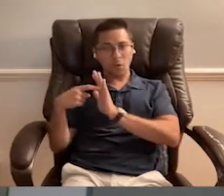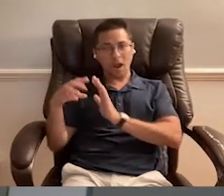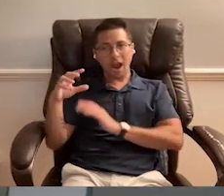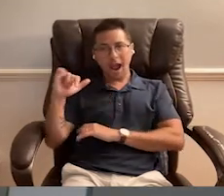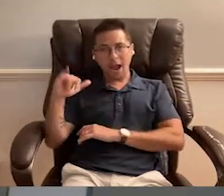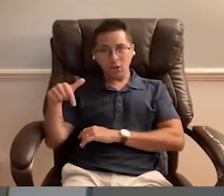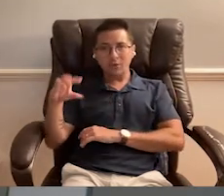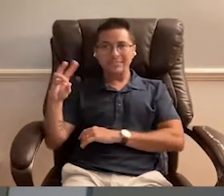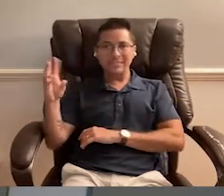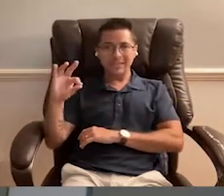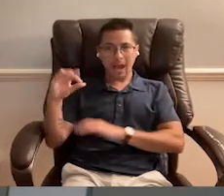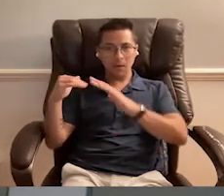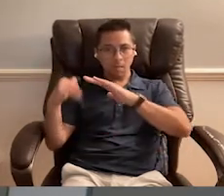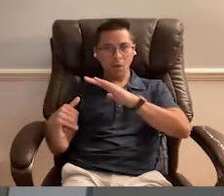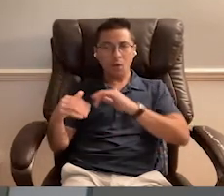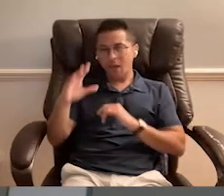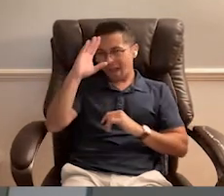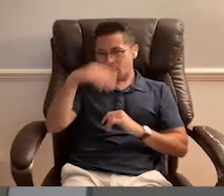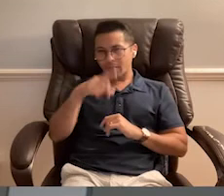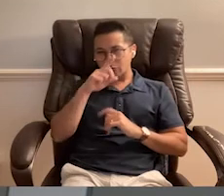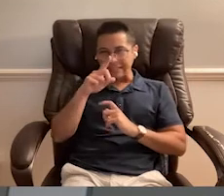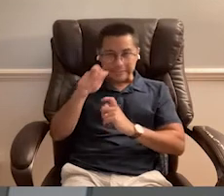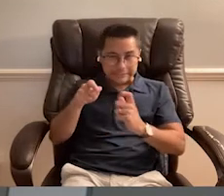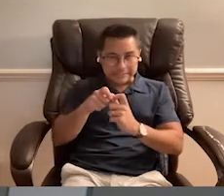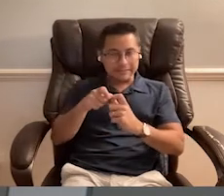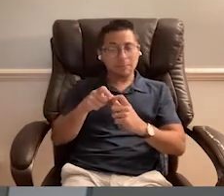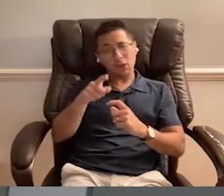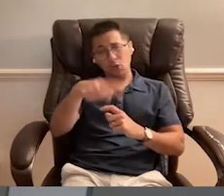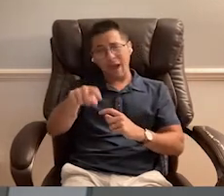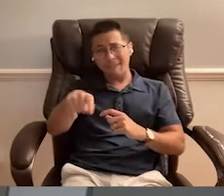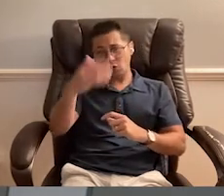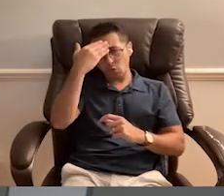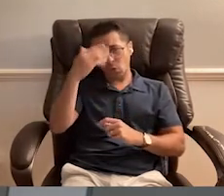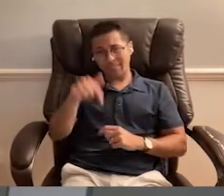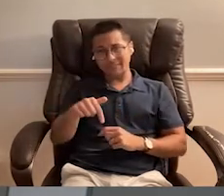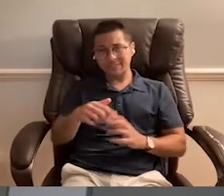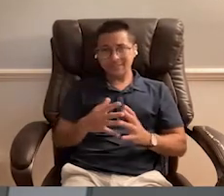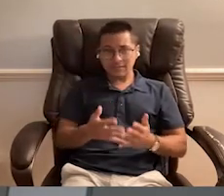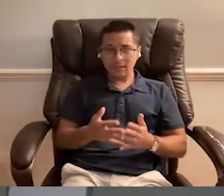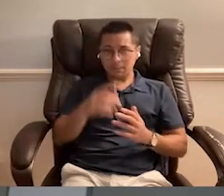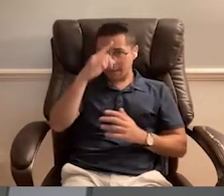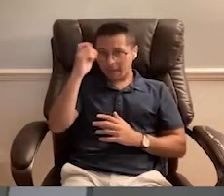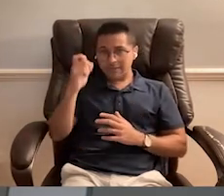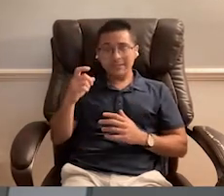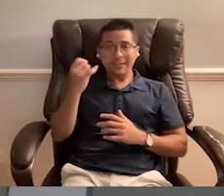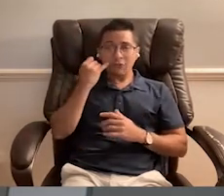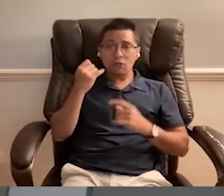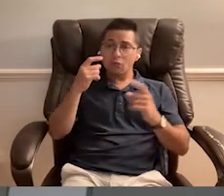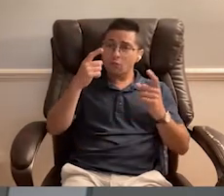the waiver criteria, which requires an IQ of 69 or below. I know this is real technical, but you need to know